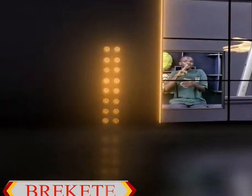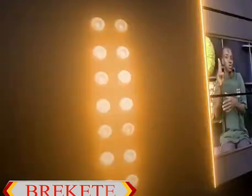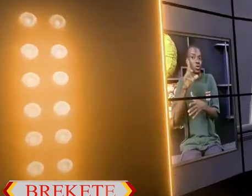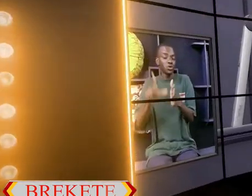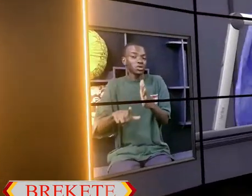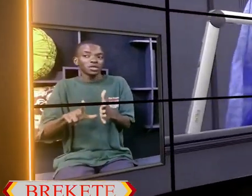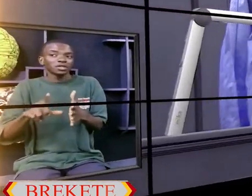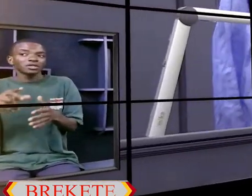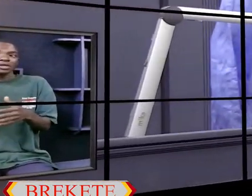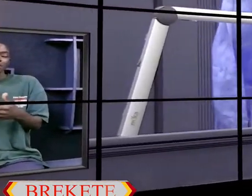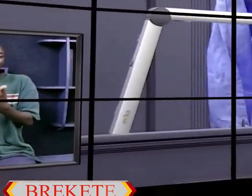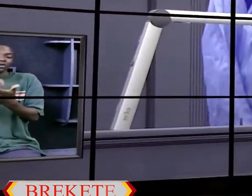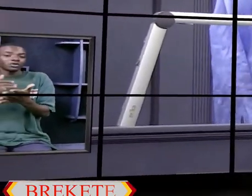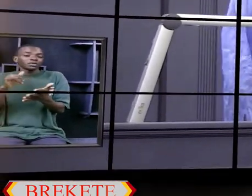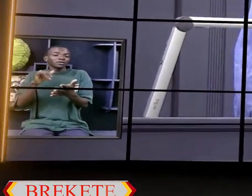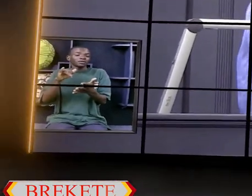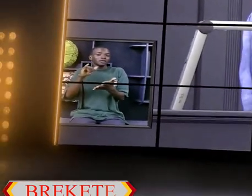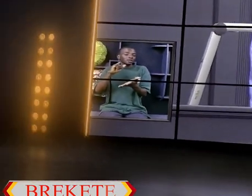9365